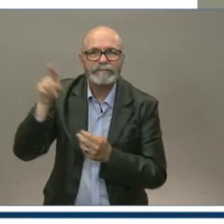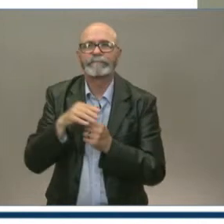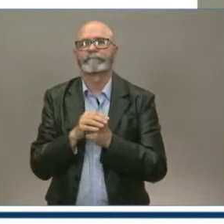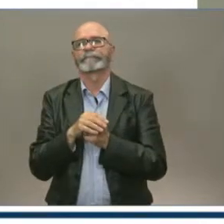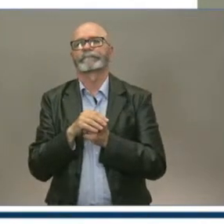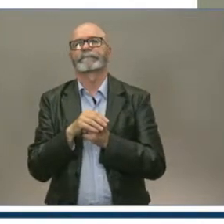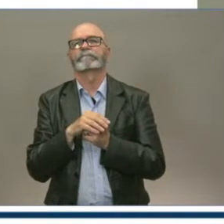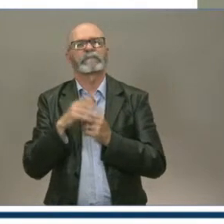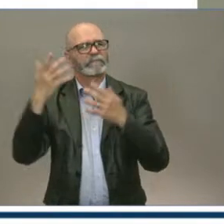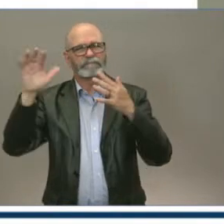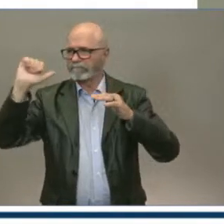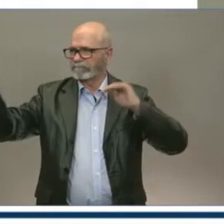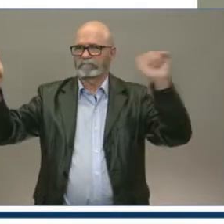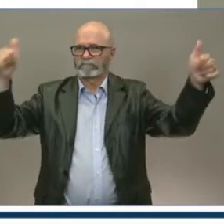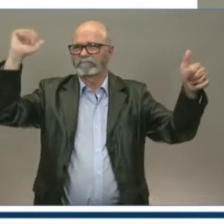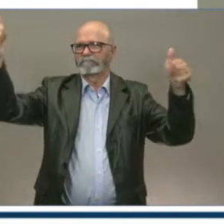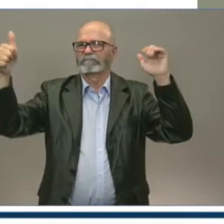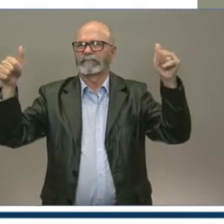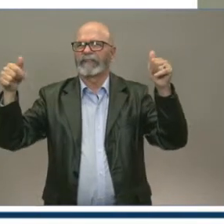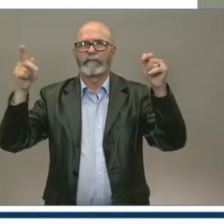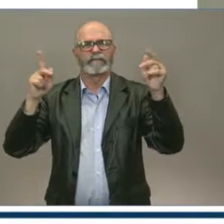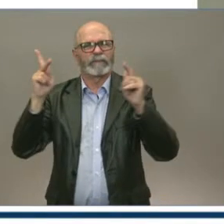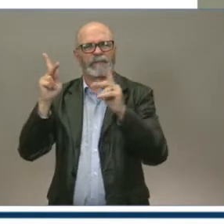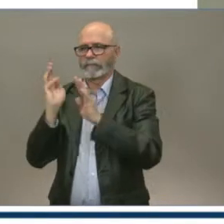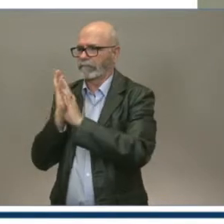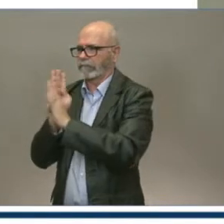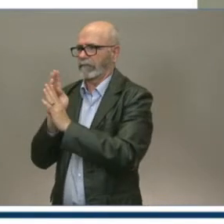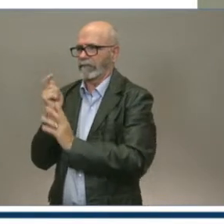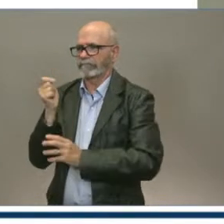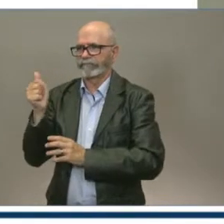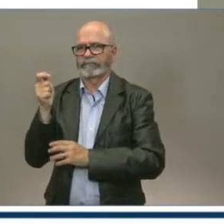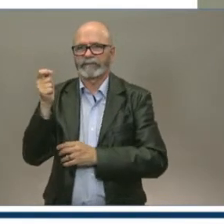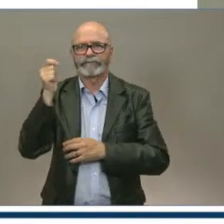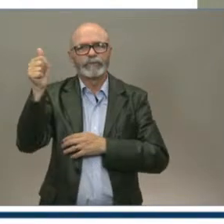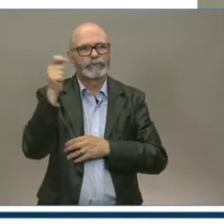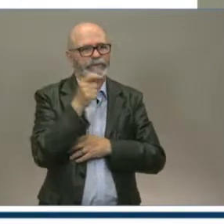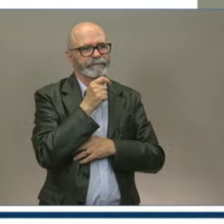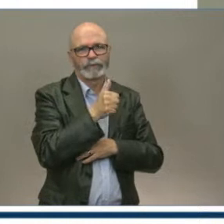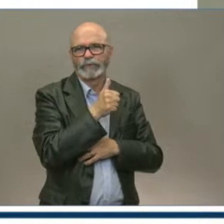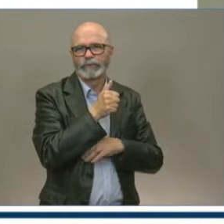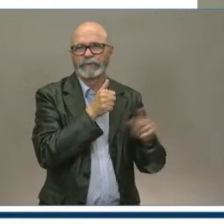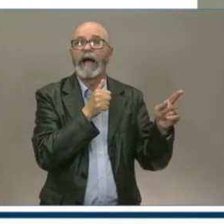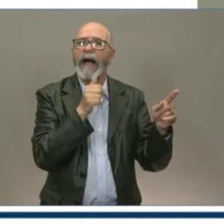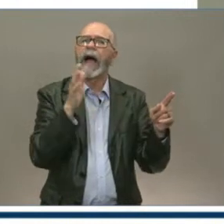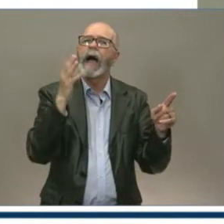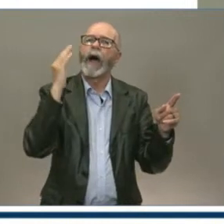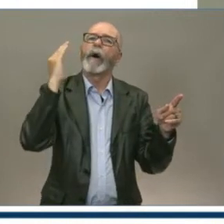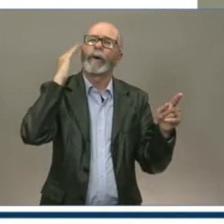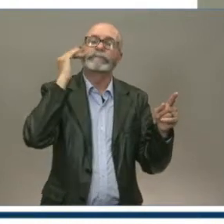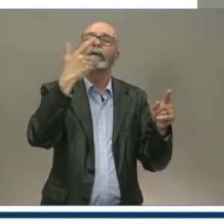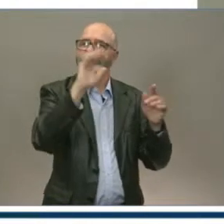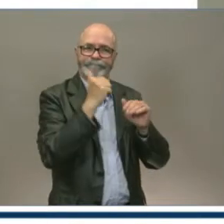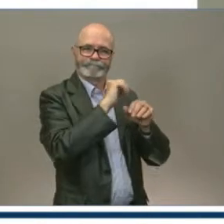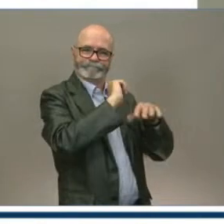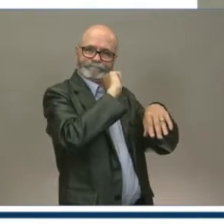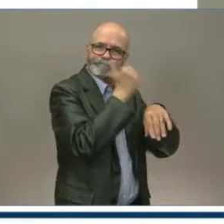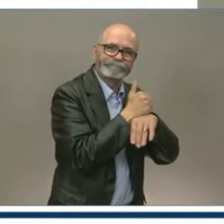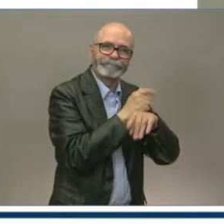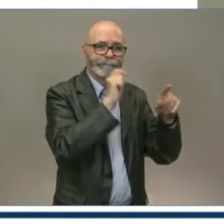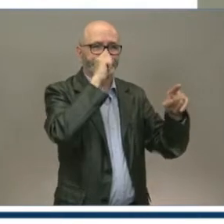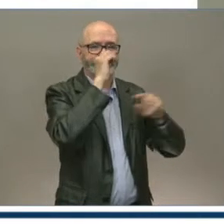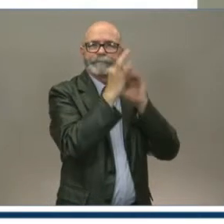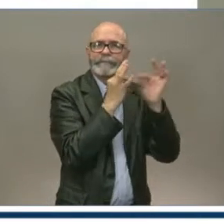cases in a community, even though all our follow-up is showing there has been any real risk of exposure